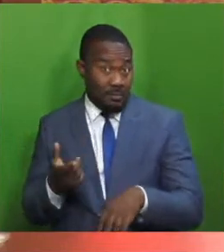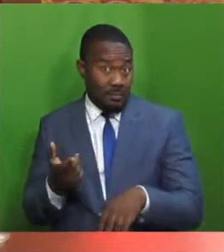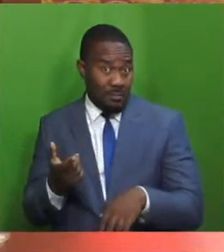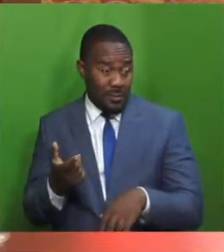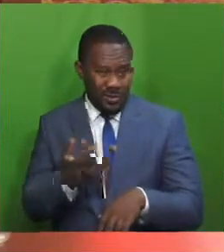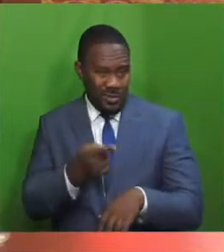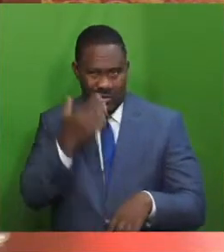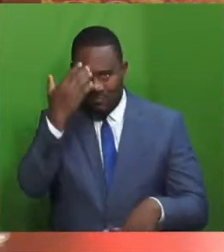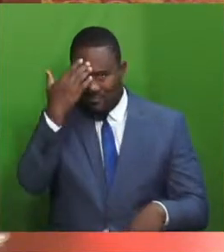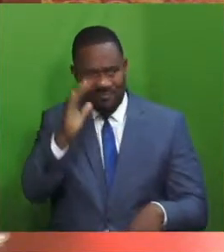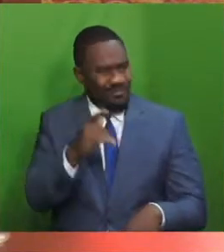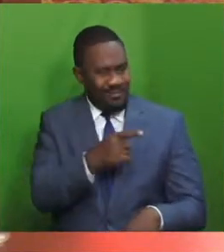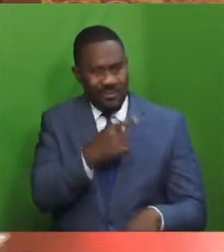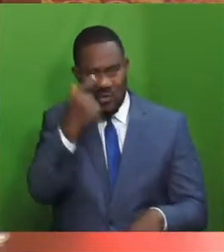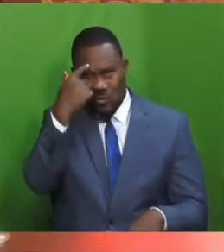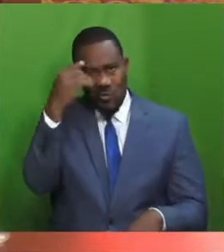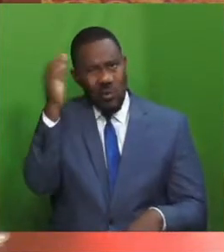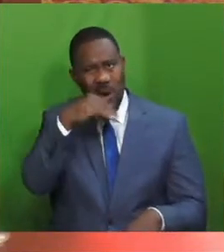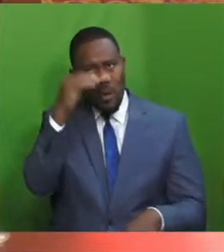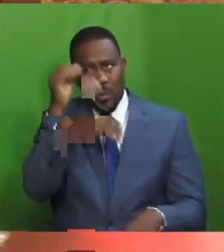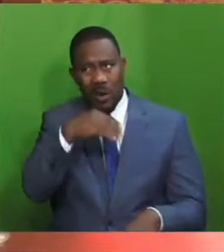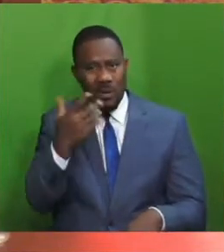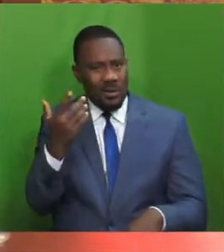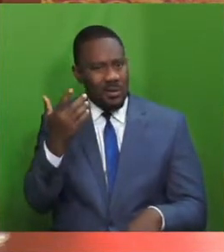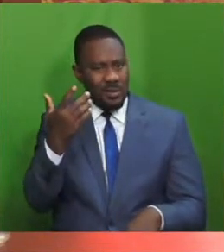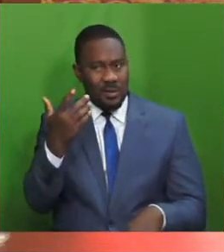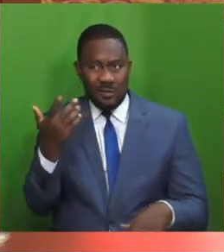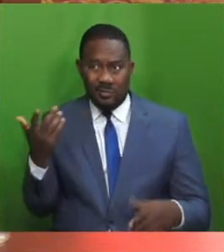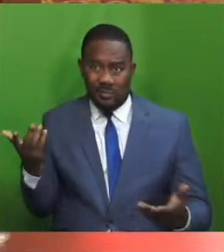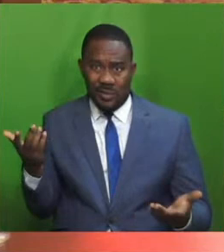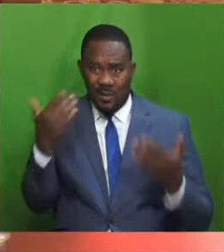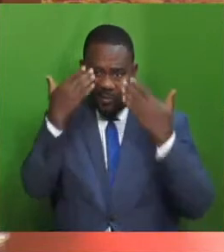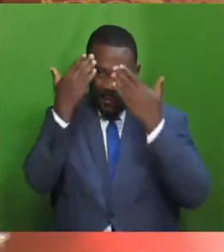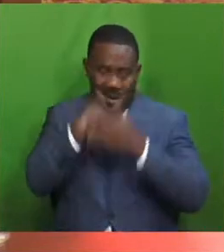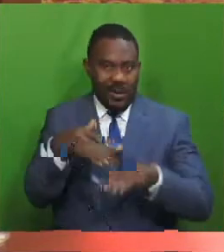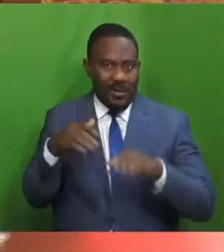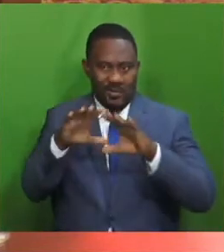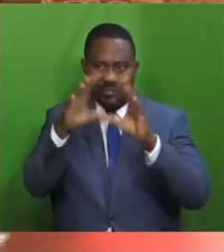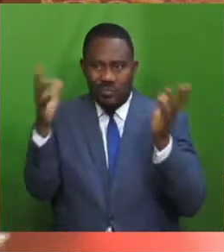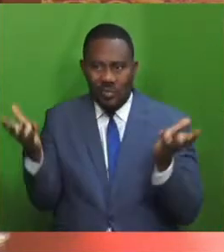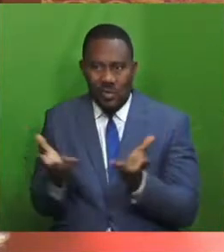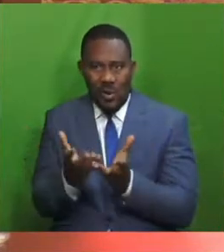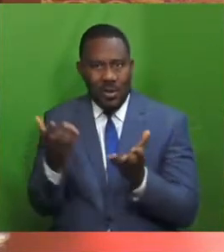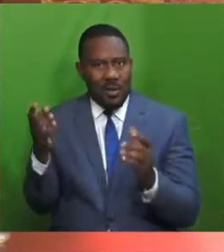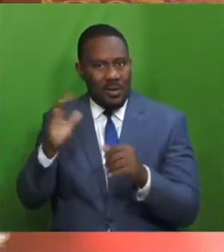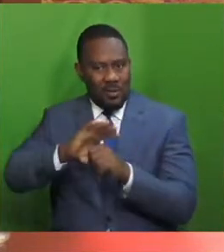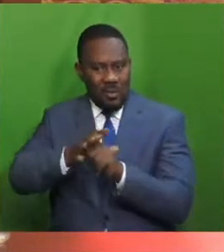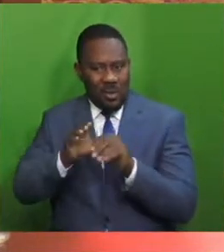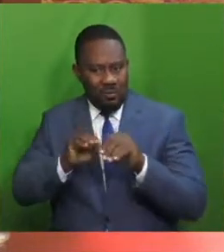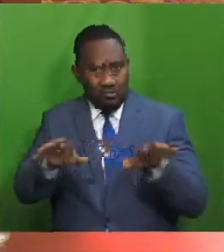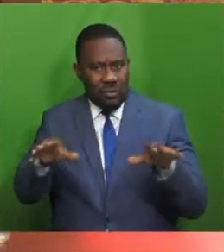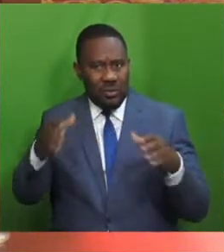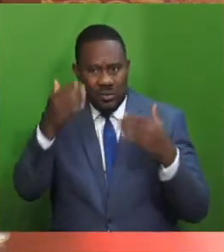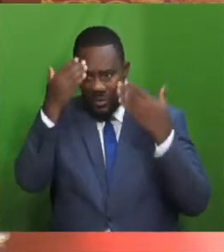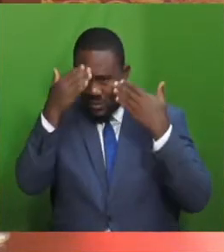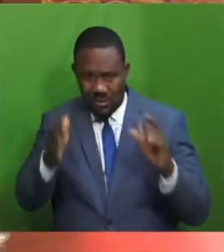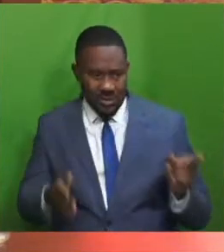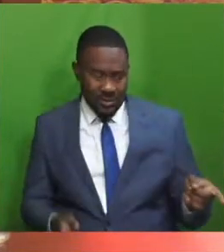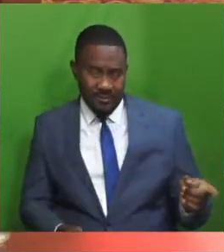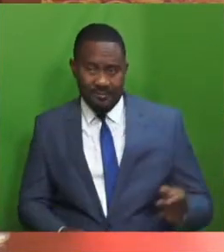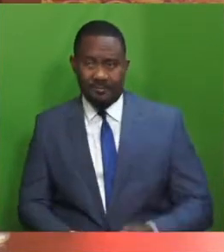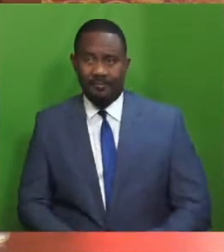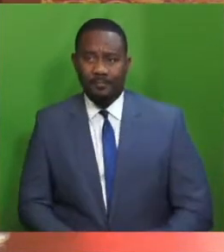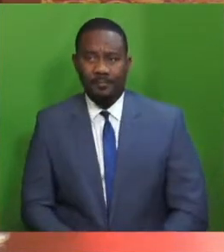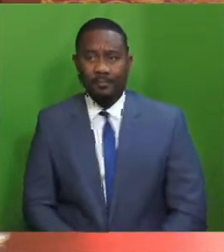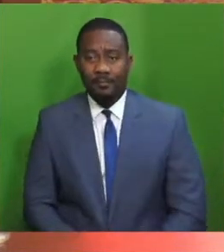oblivious to the world situation. And that cannot be good. That cannot be helpful. You couldn't have been oblivious.